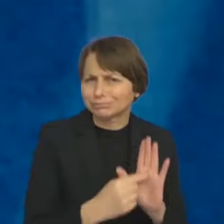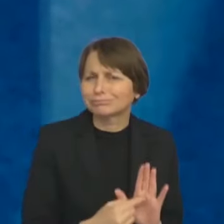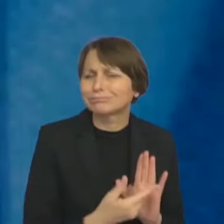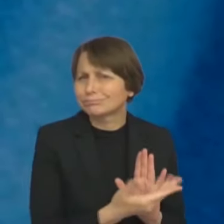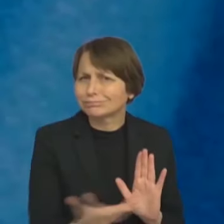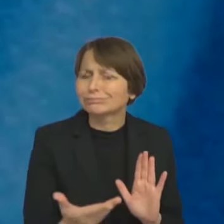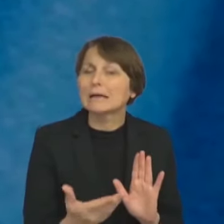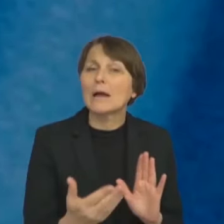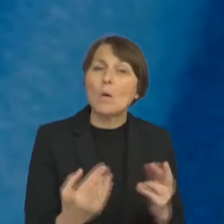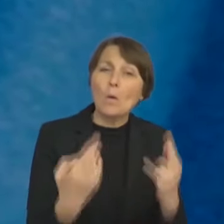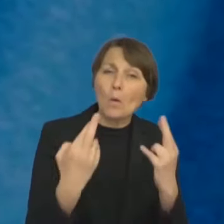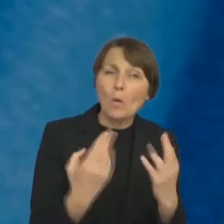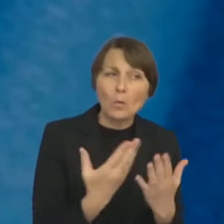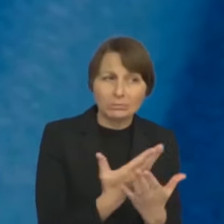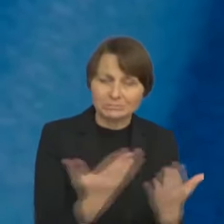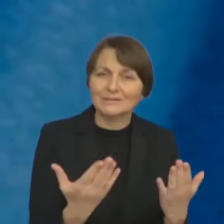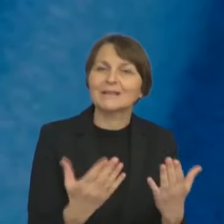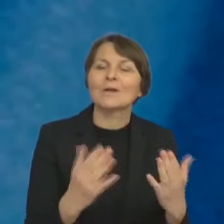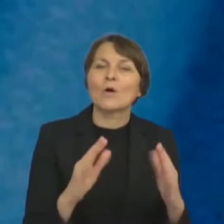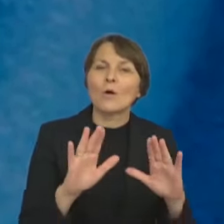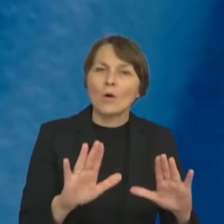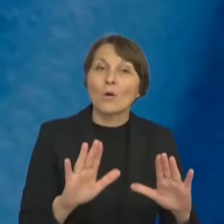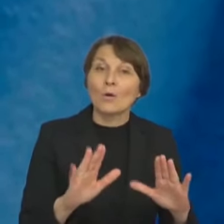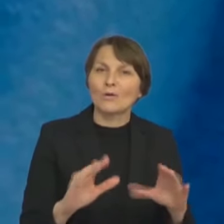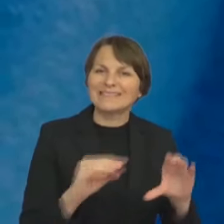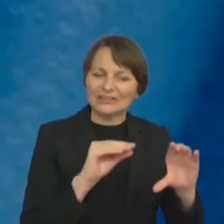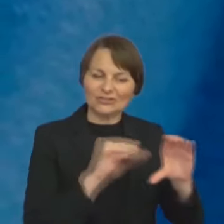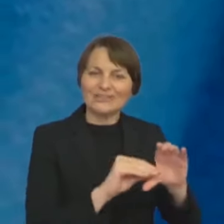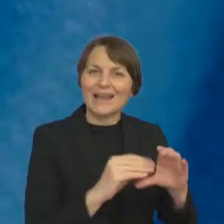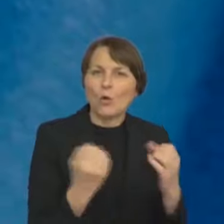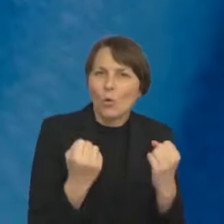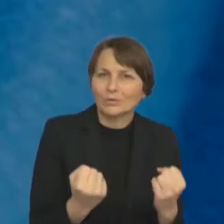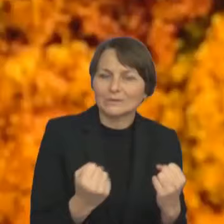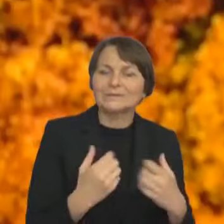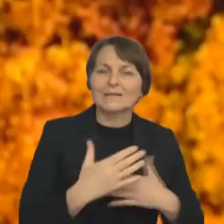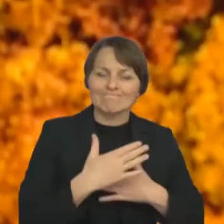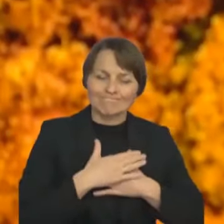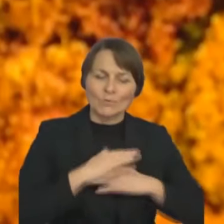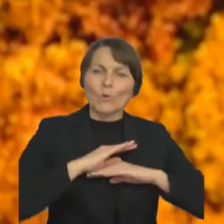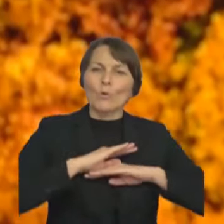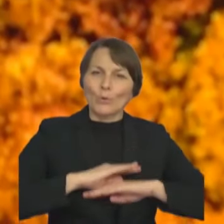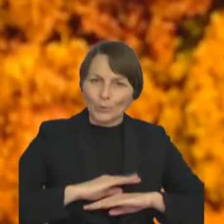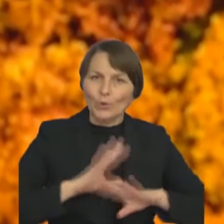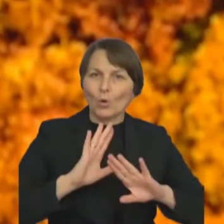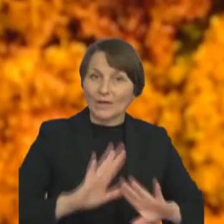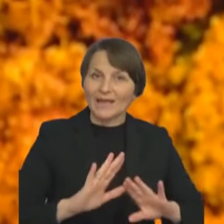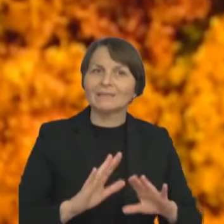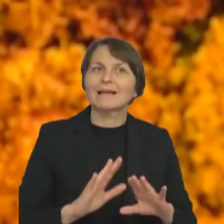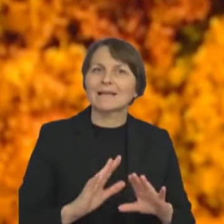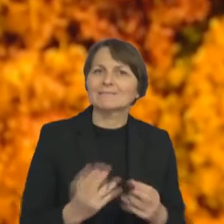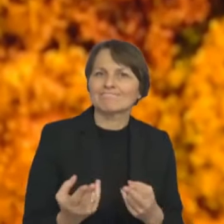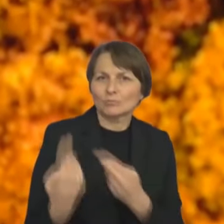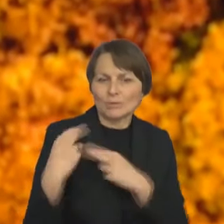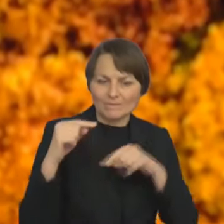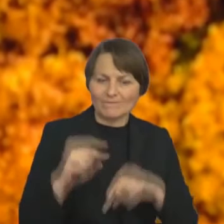will help to reassure Renault's shareholders on our role and the role we are playing on our national territory. The next question is a